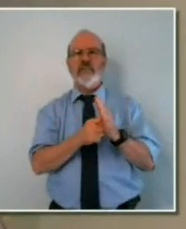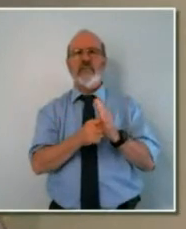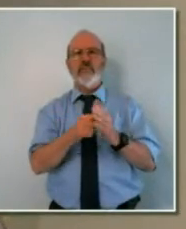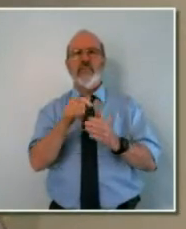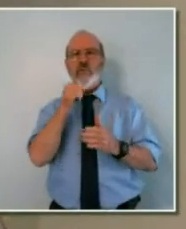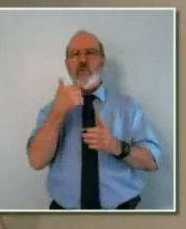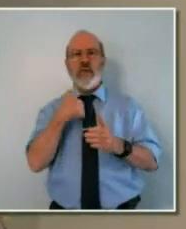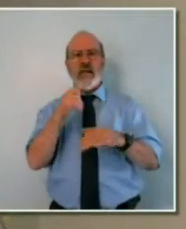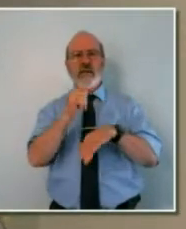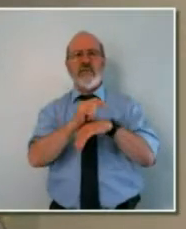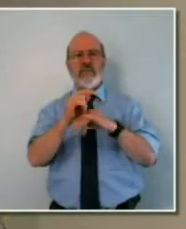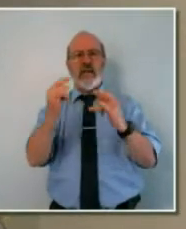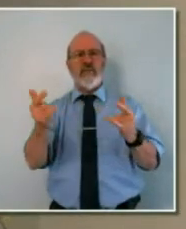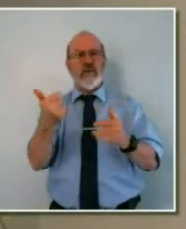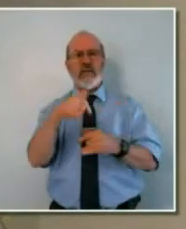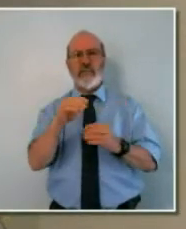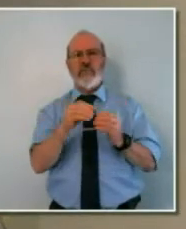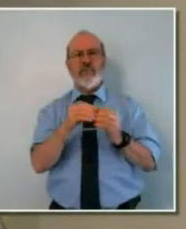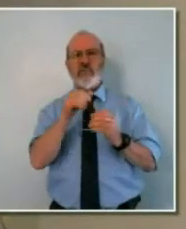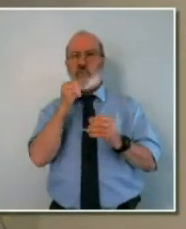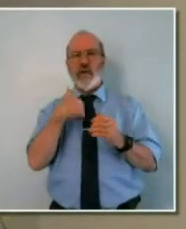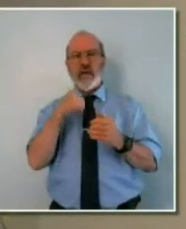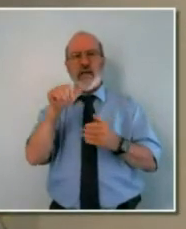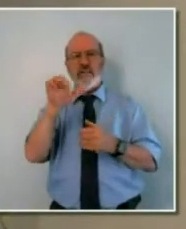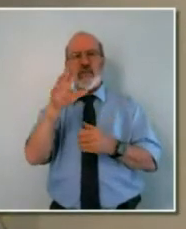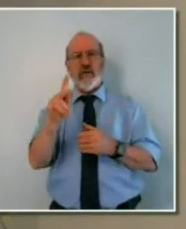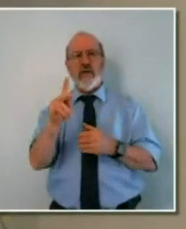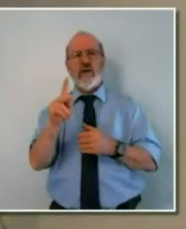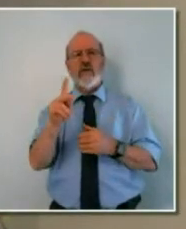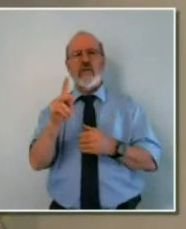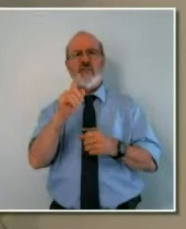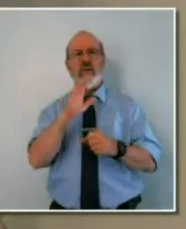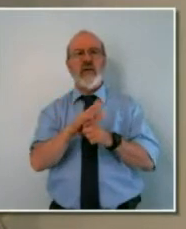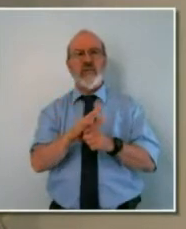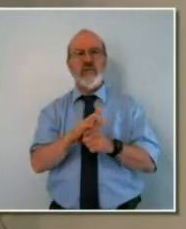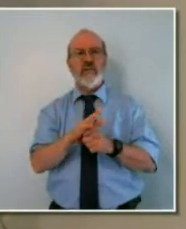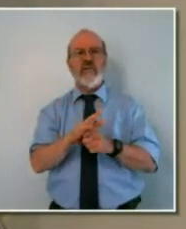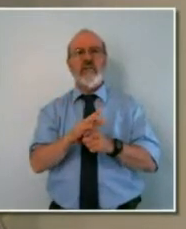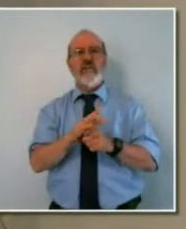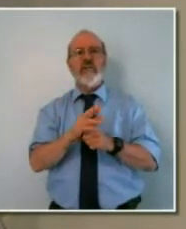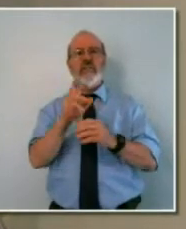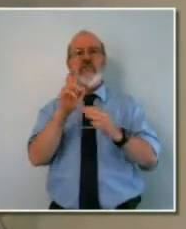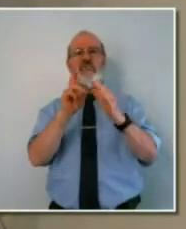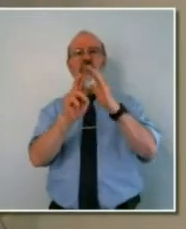tabernacle anymore. We don't have the Ark of the Covenant. Let's go to the book of Revelation.